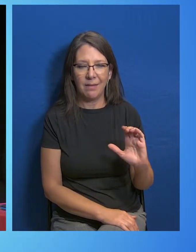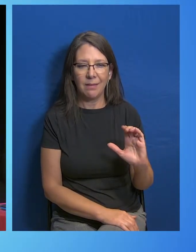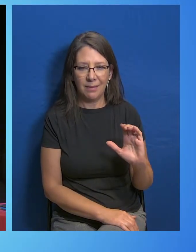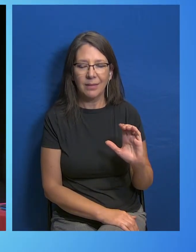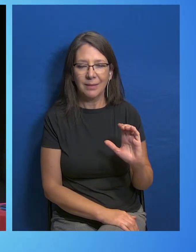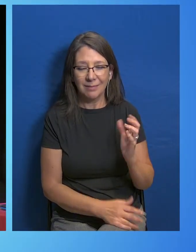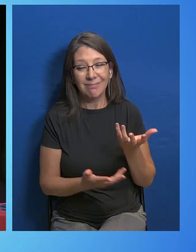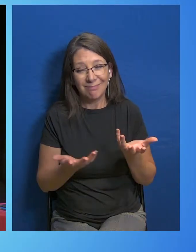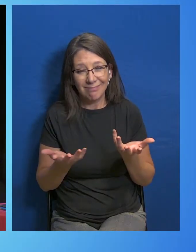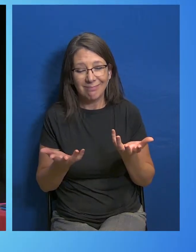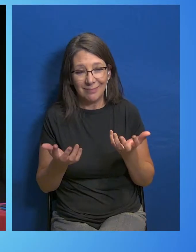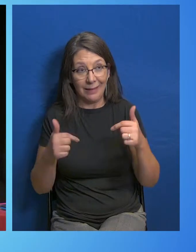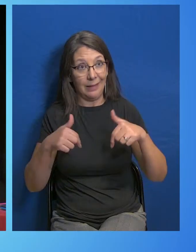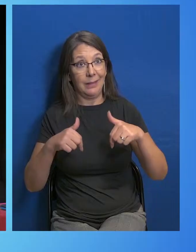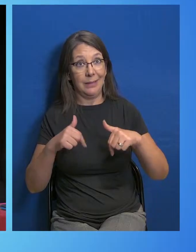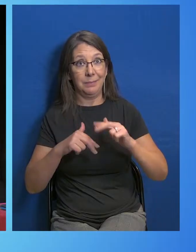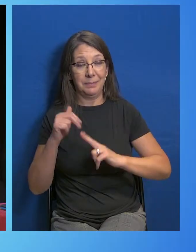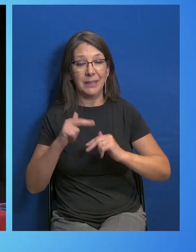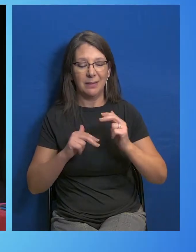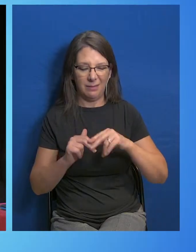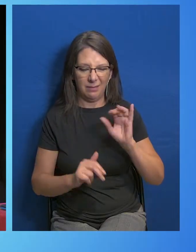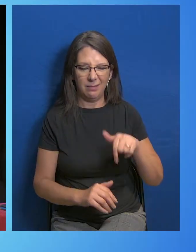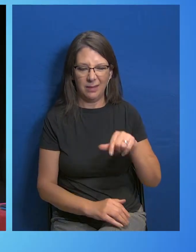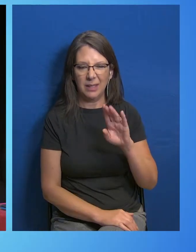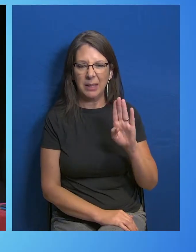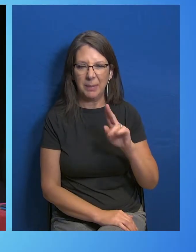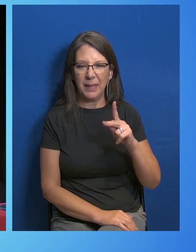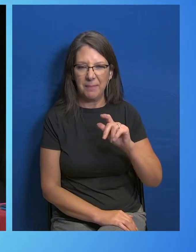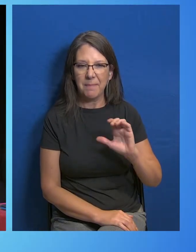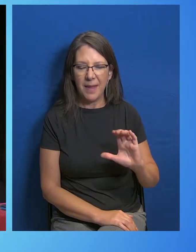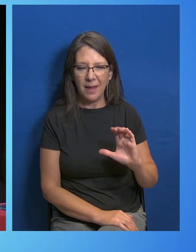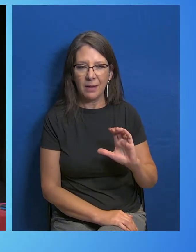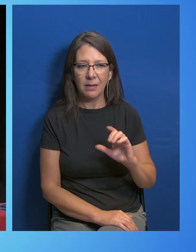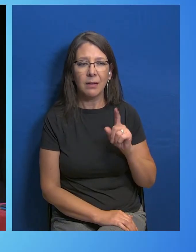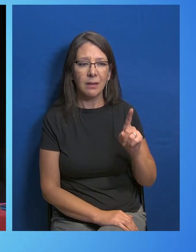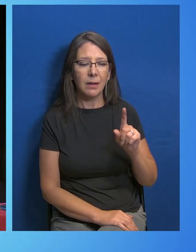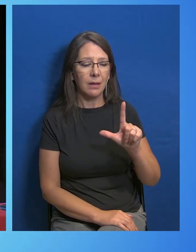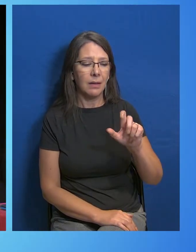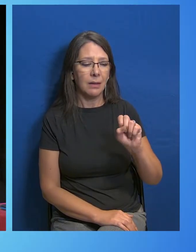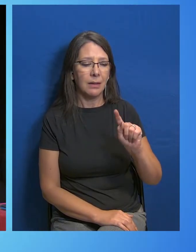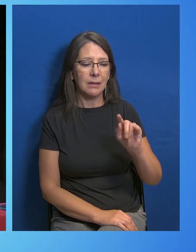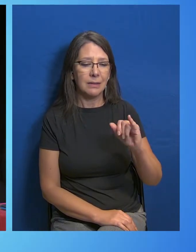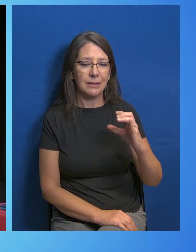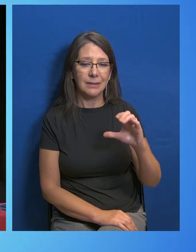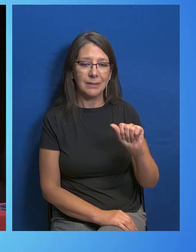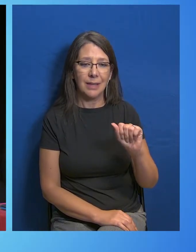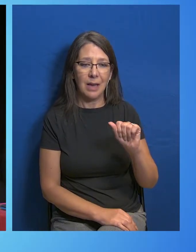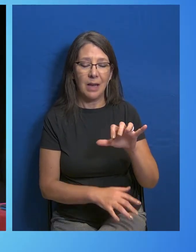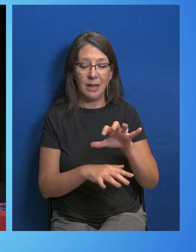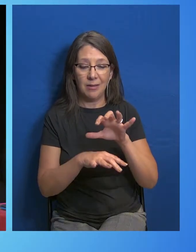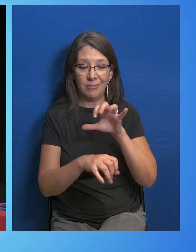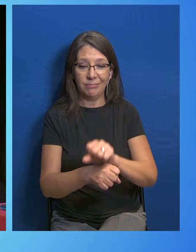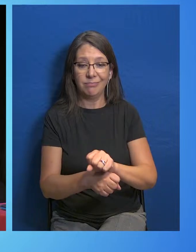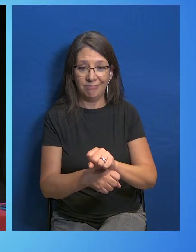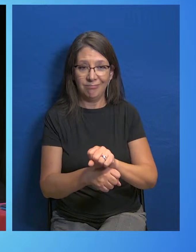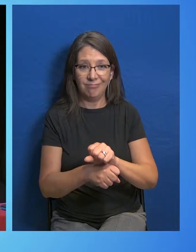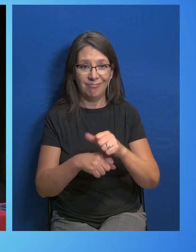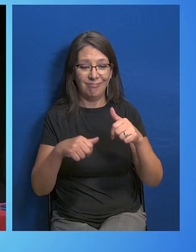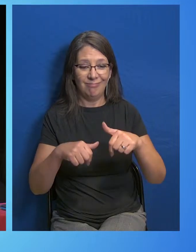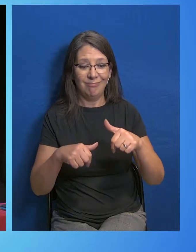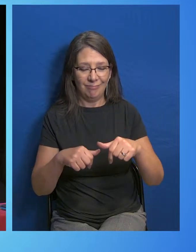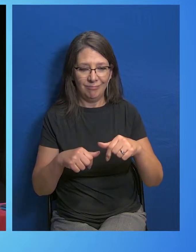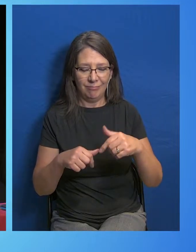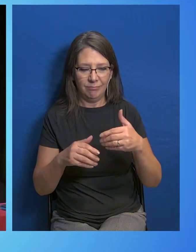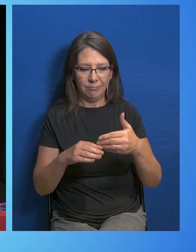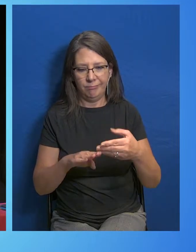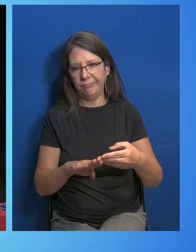Leticia has already reserved the facilities 6 months ago for this coming year, as